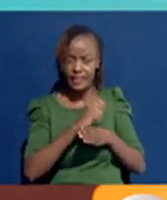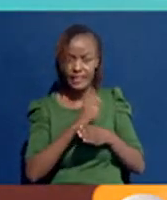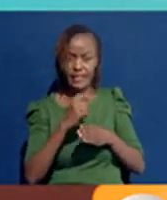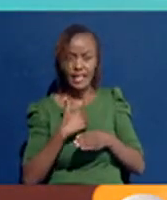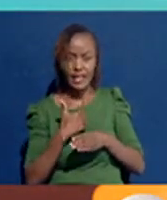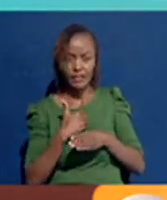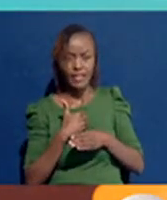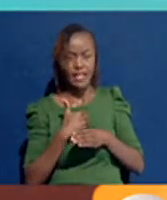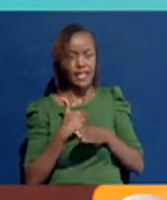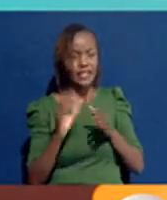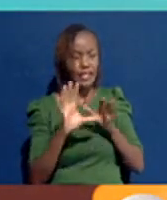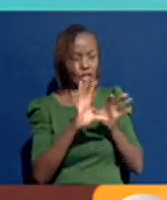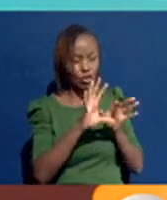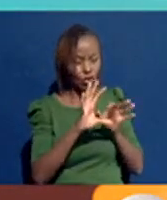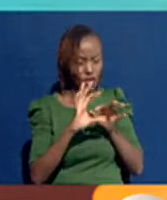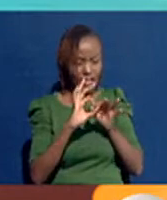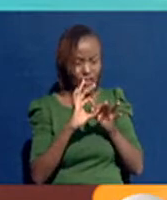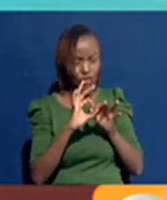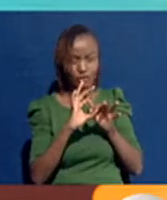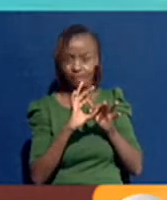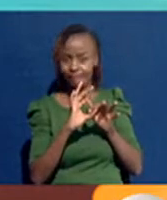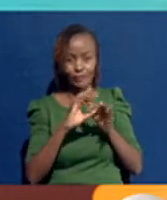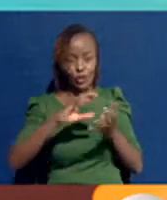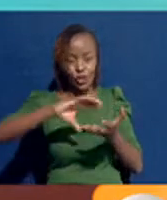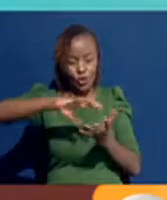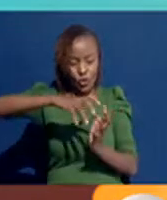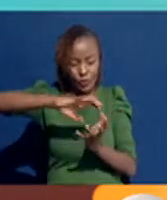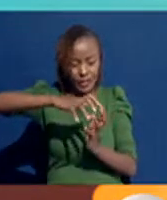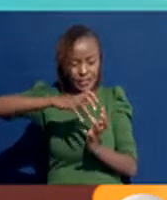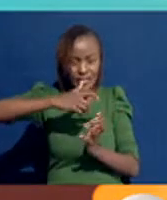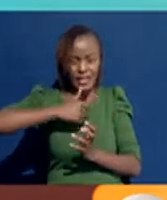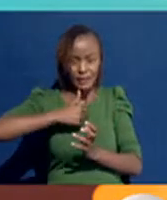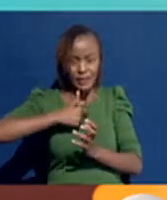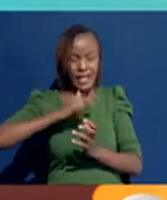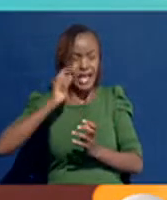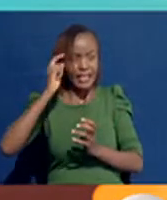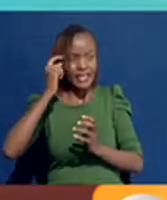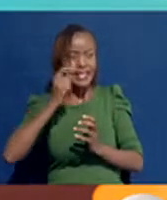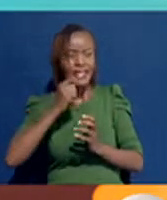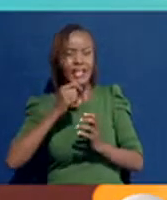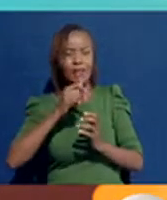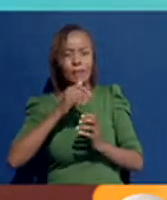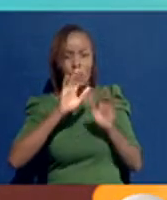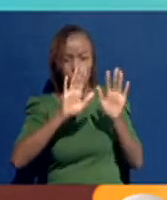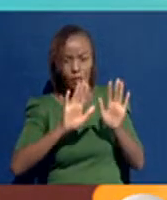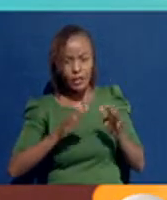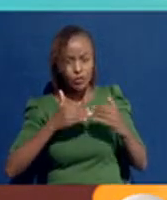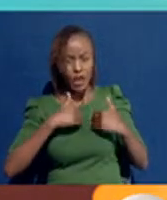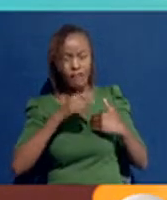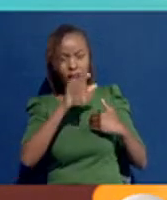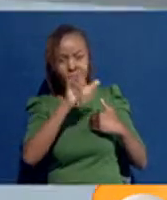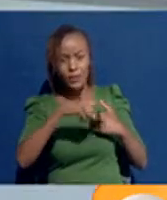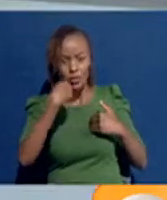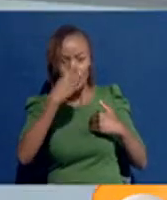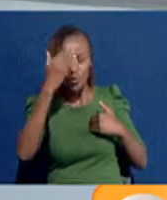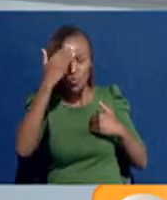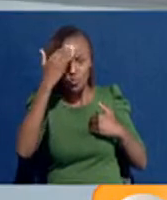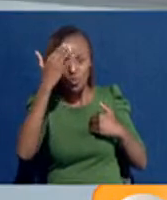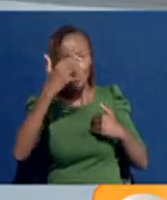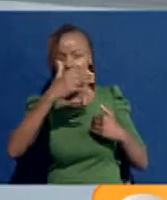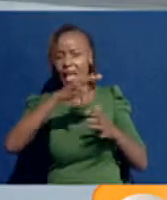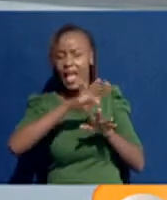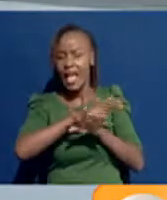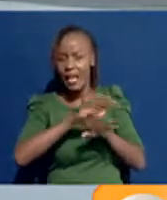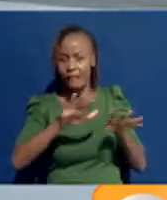between these institutions were complexity, and they needed somebody trained all around. Okay. And that's why I came handy. And the